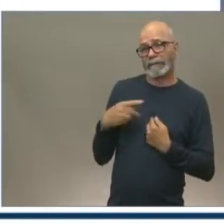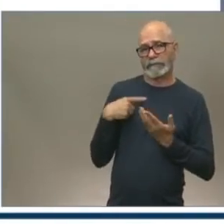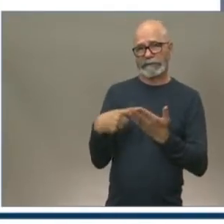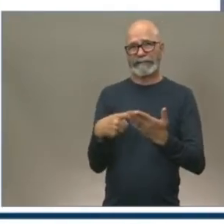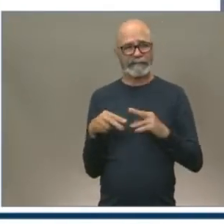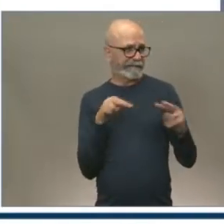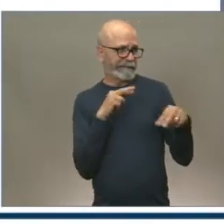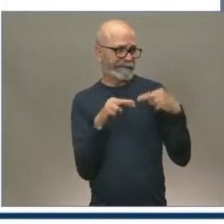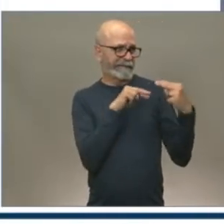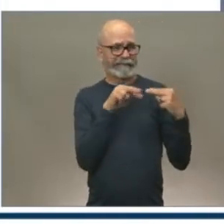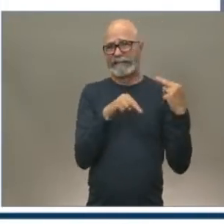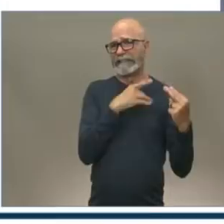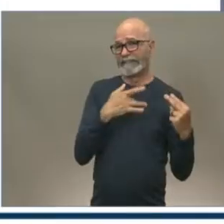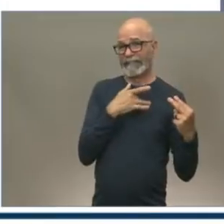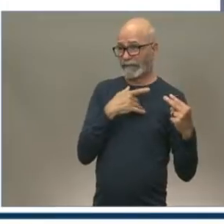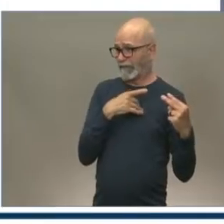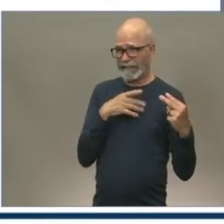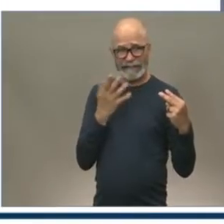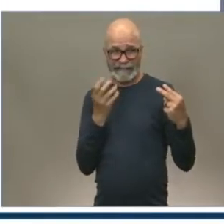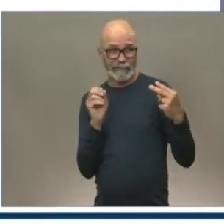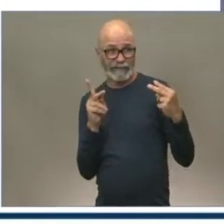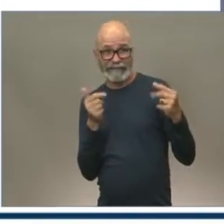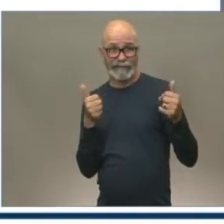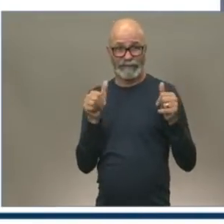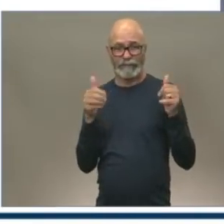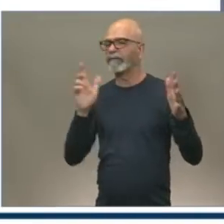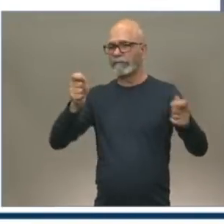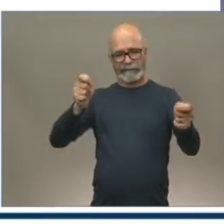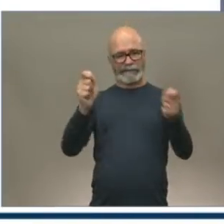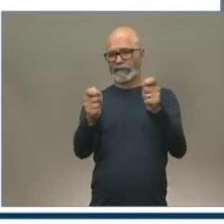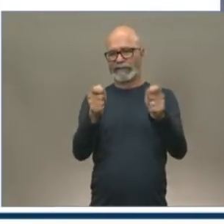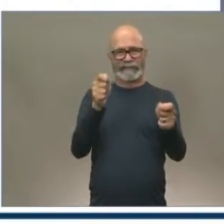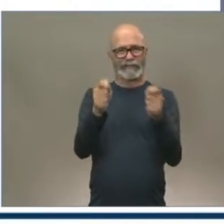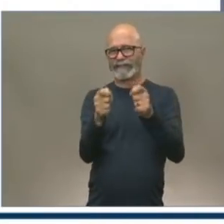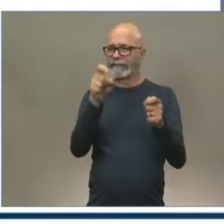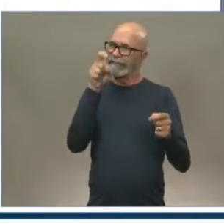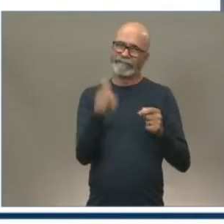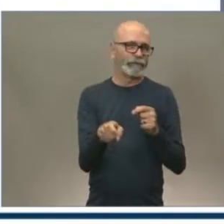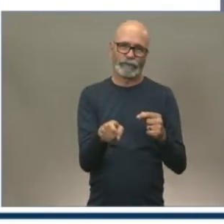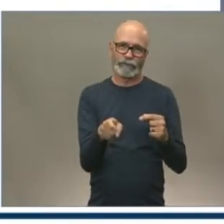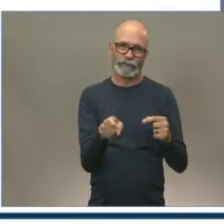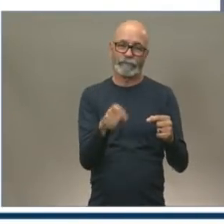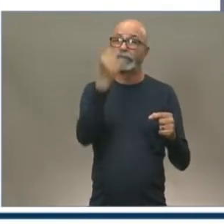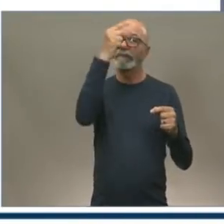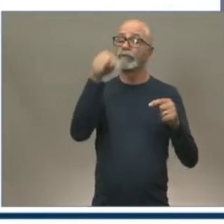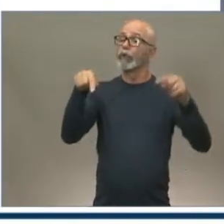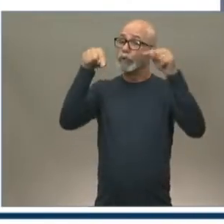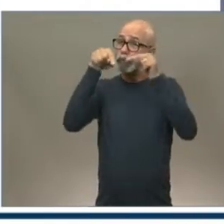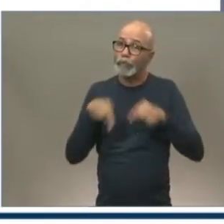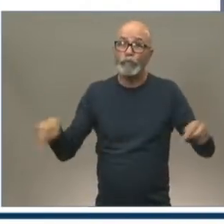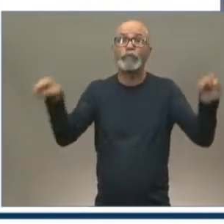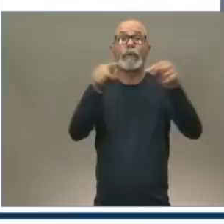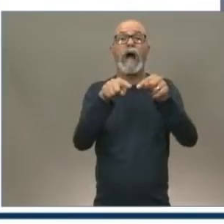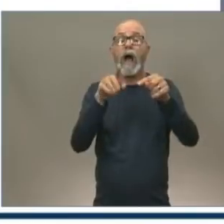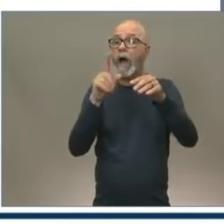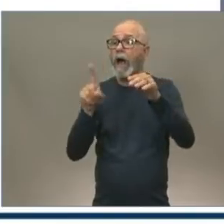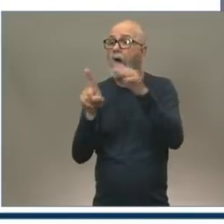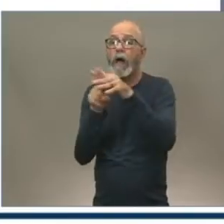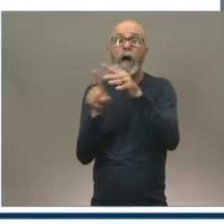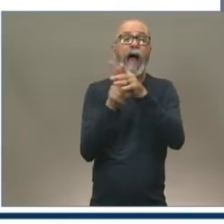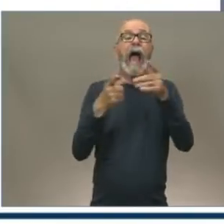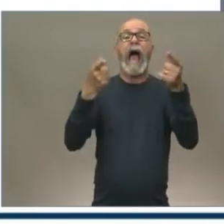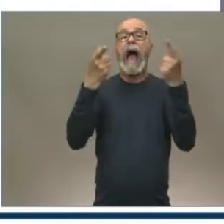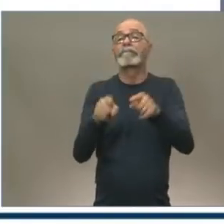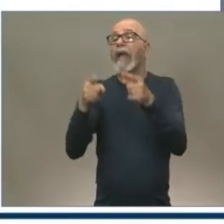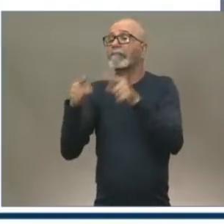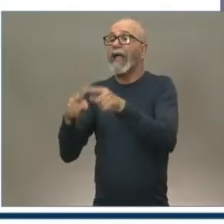can make an adjustment. We all have a responsibility for what happens here in Nova Scotia. We have done an amazing job at keeping